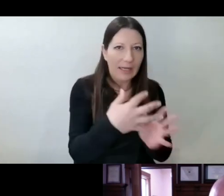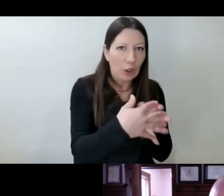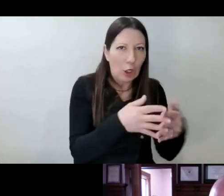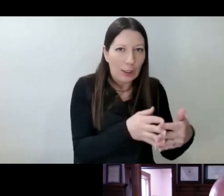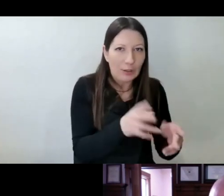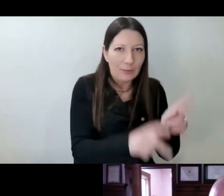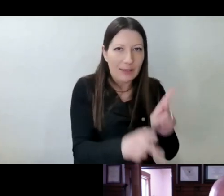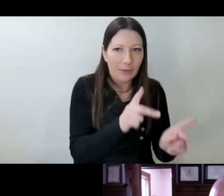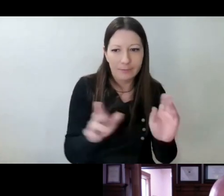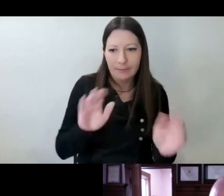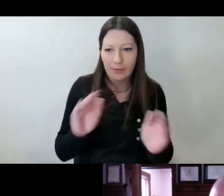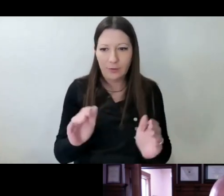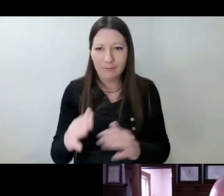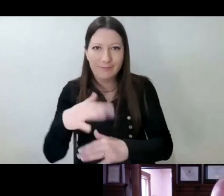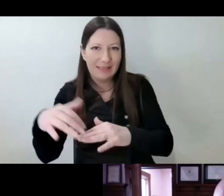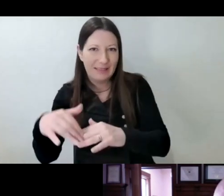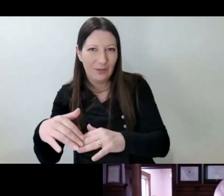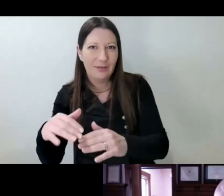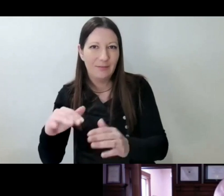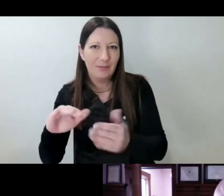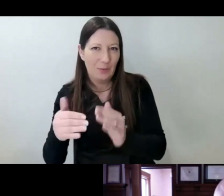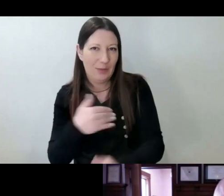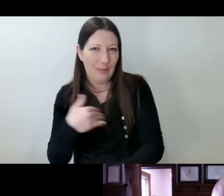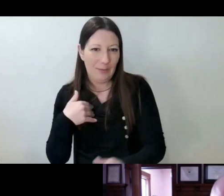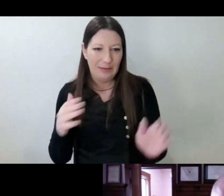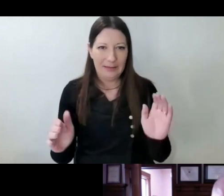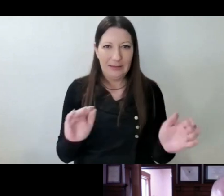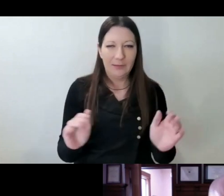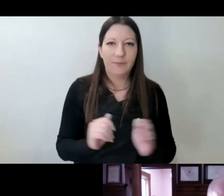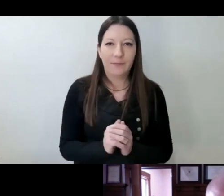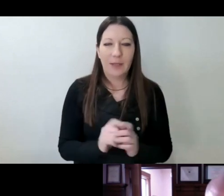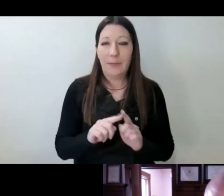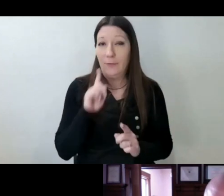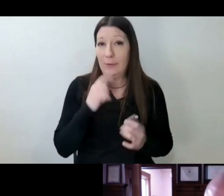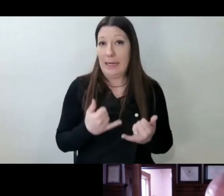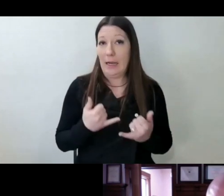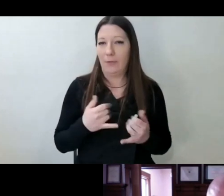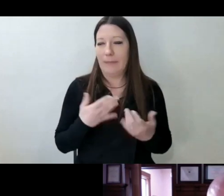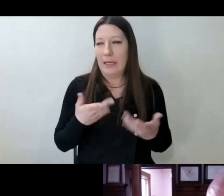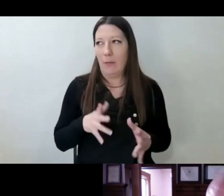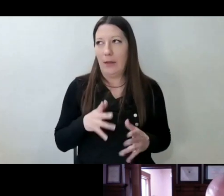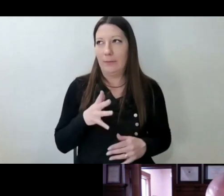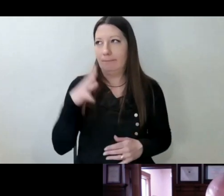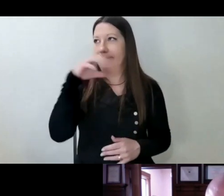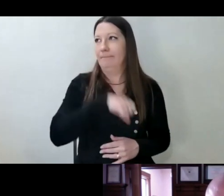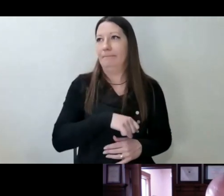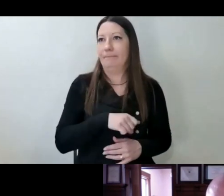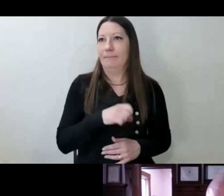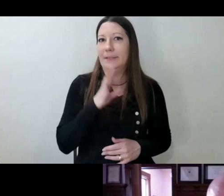affected. But at this point, it's not really something I can speak to, nor do I want to make any implications that may not be